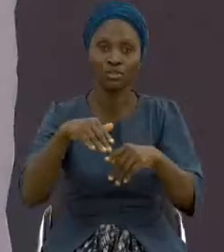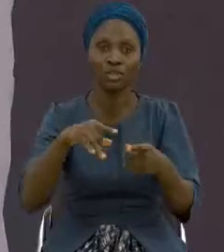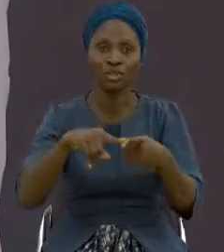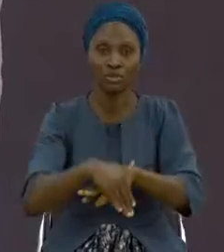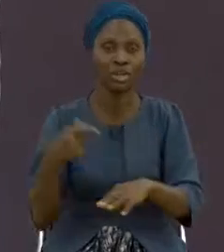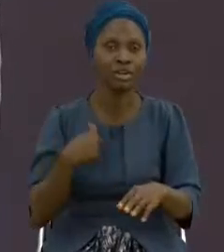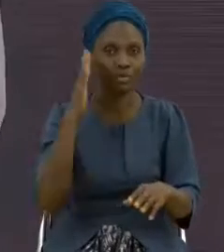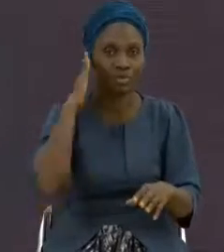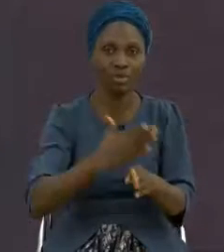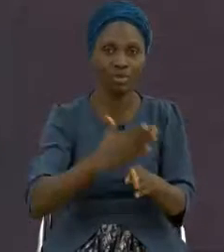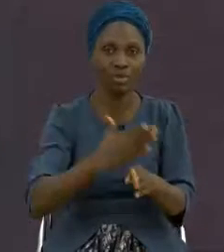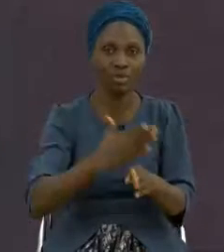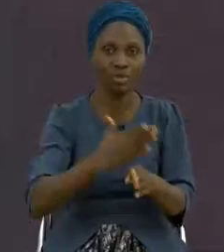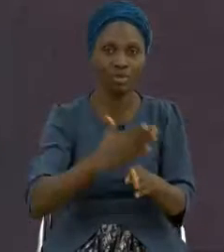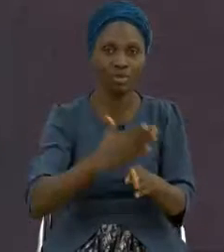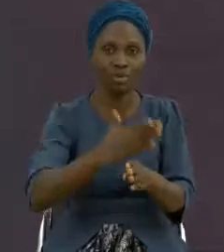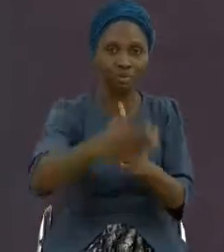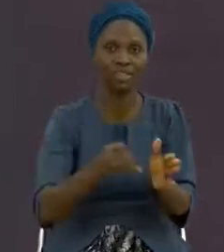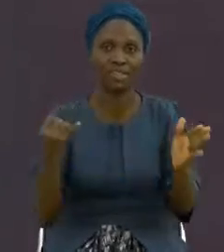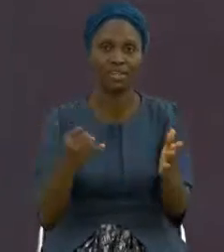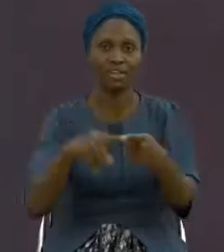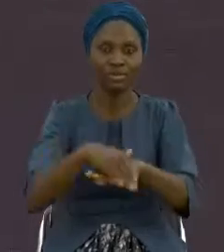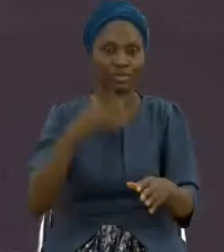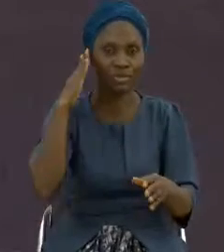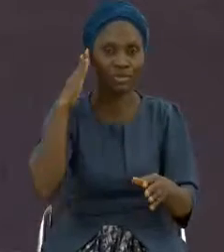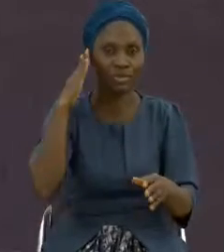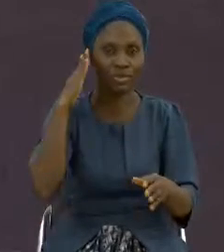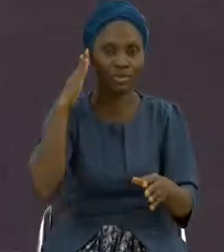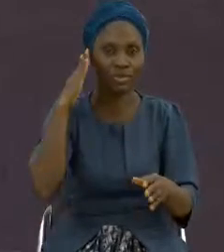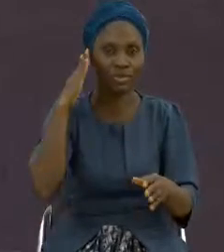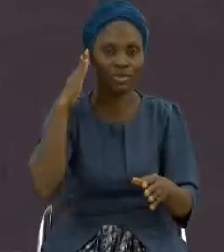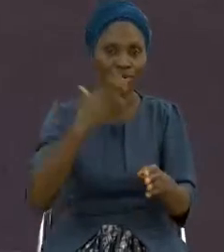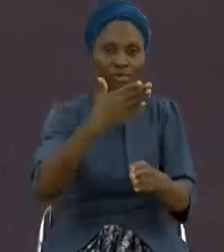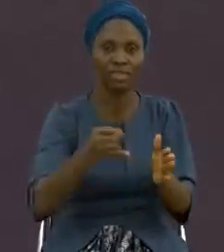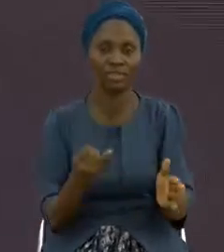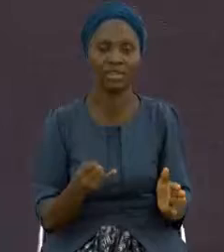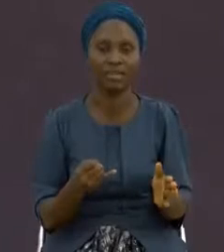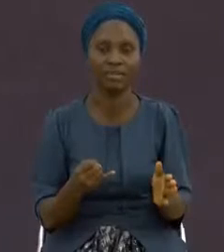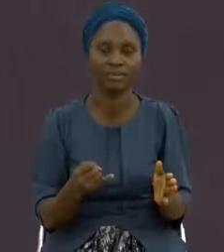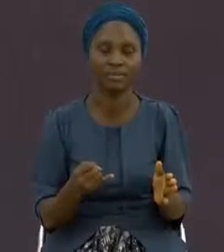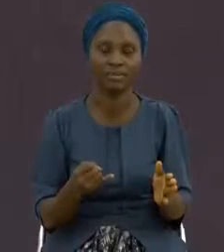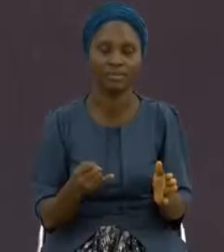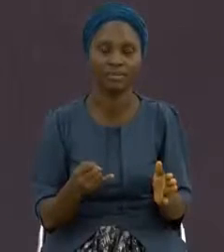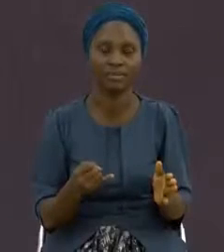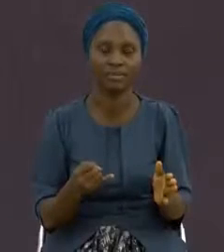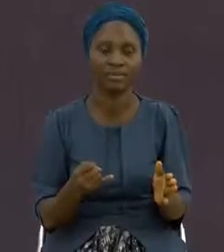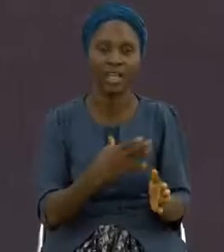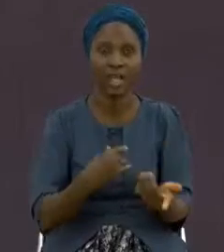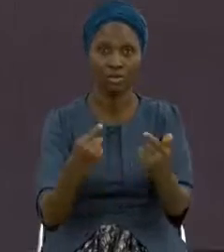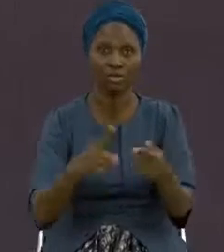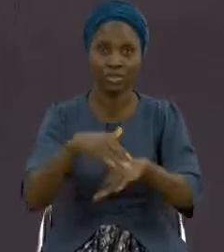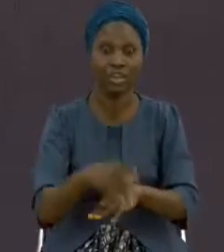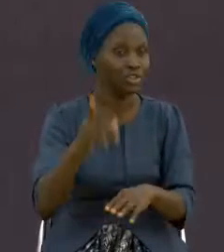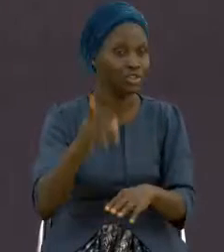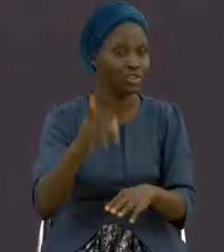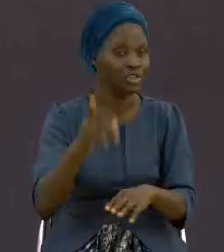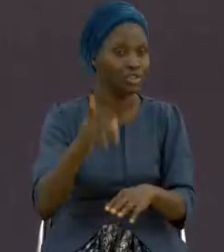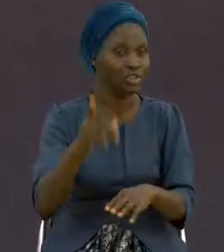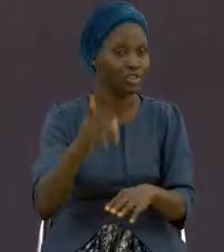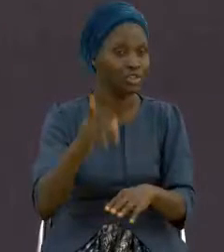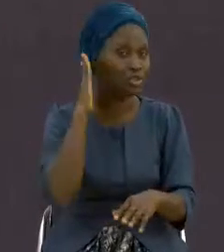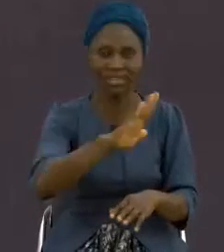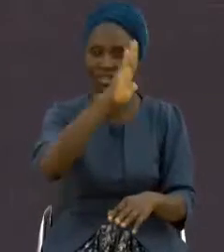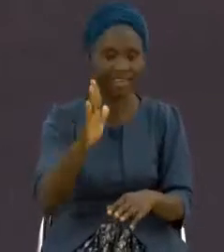it up. And come tonight, you'll never forget. As we're getting near